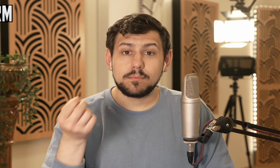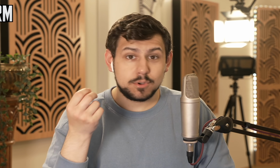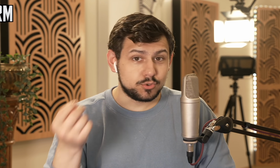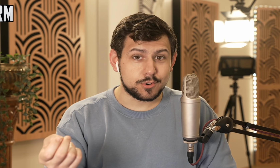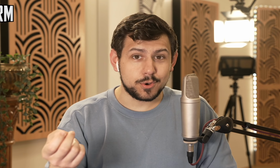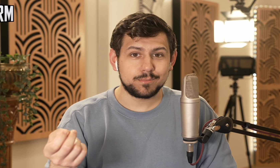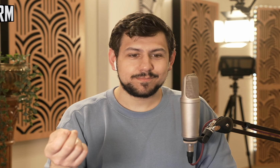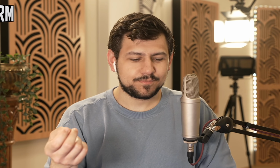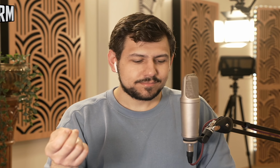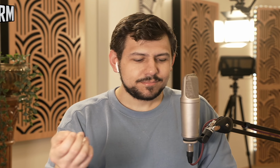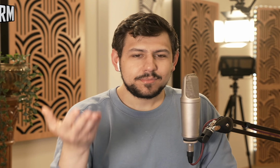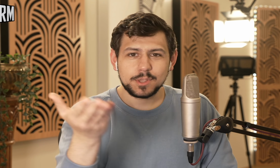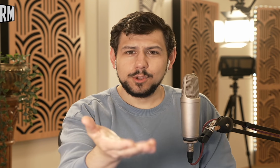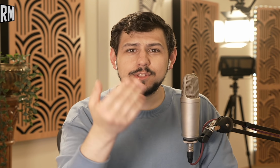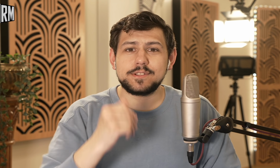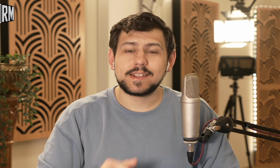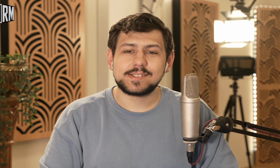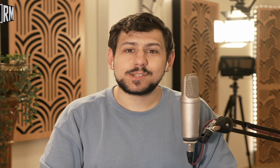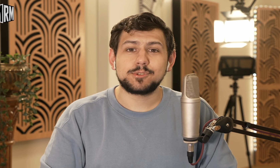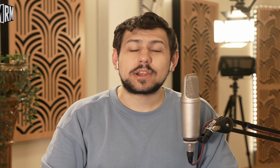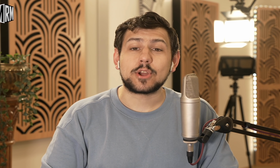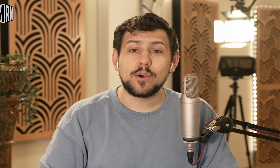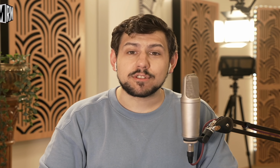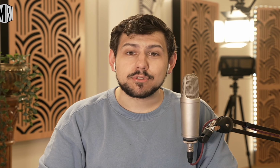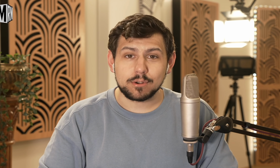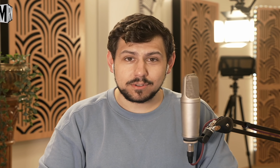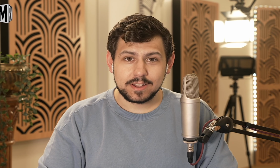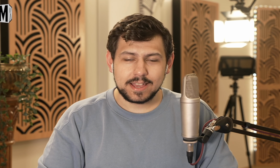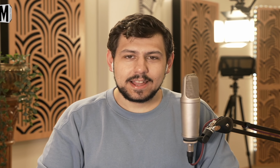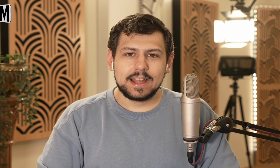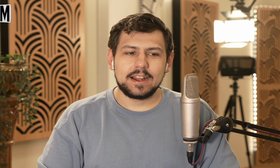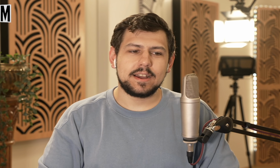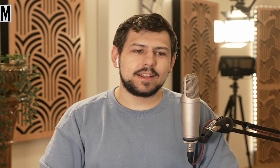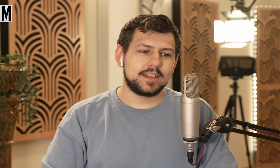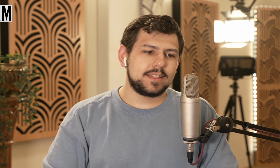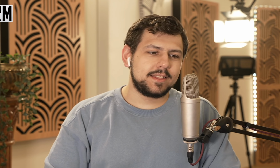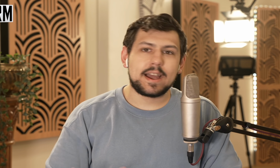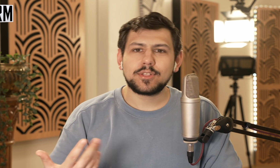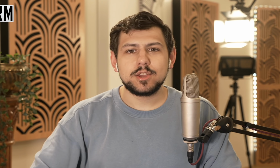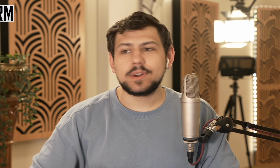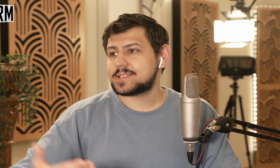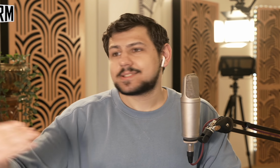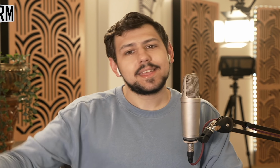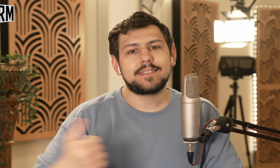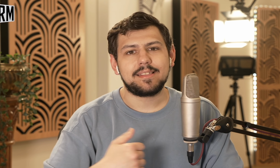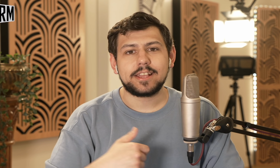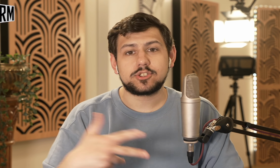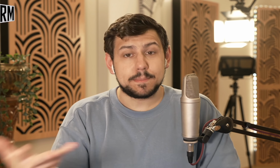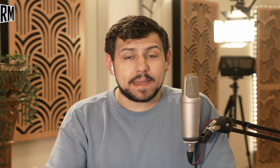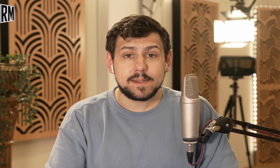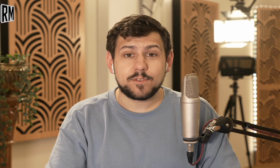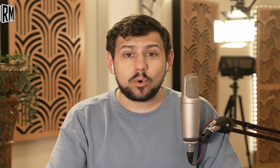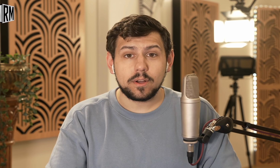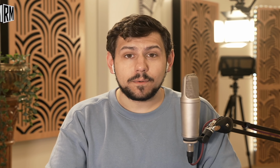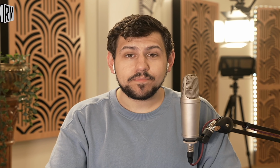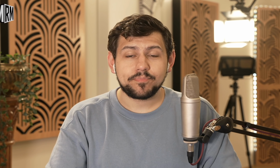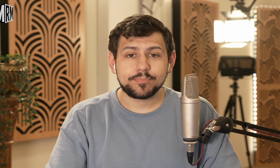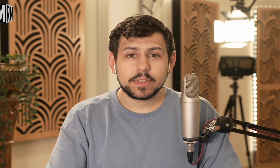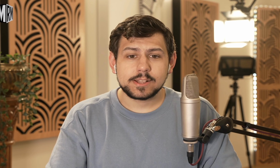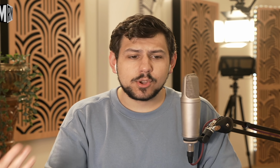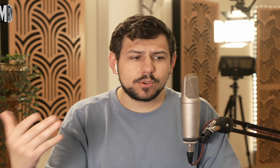Maduro, who the United States have been trying to overthrow, now the U.S. is sending a delegation to beg him for